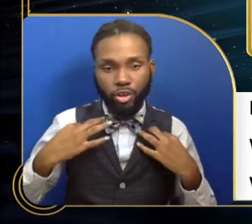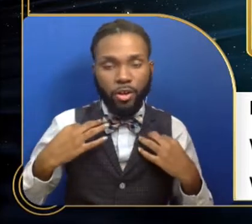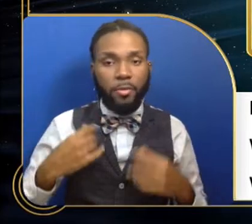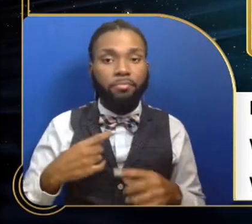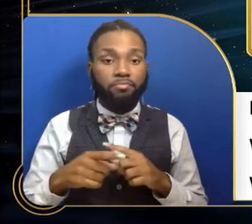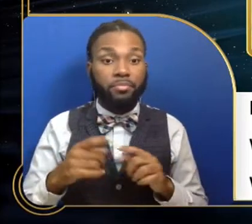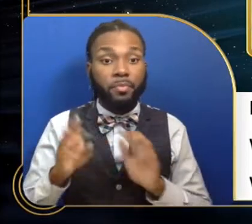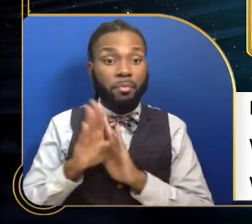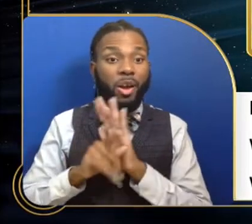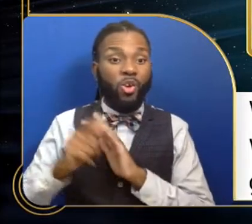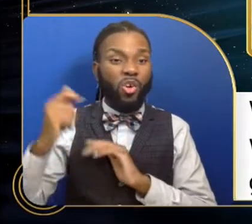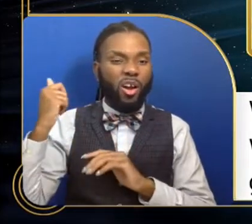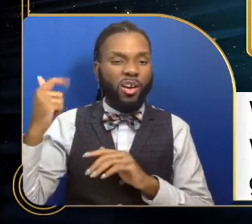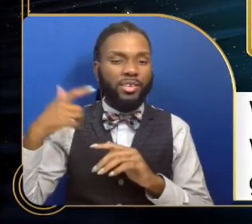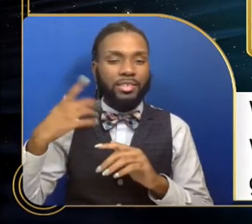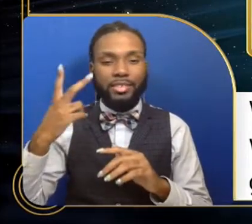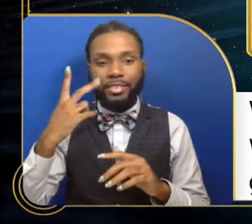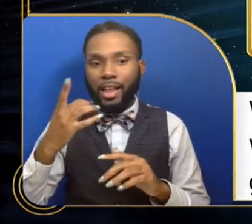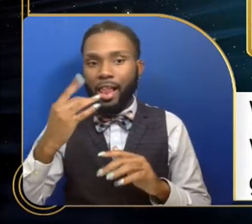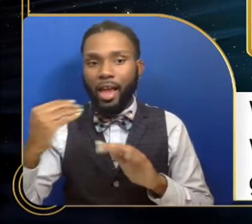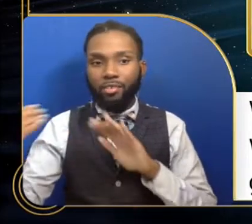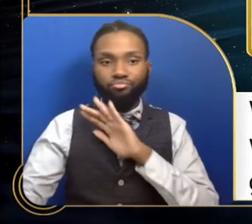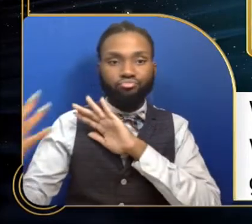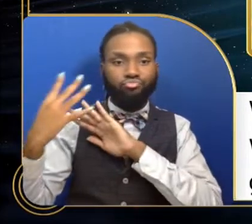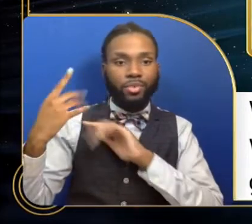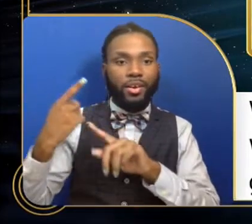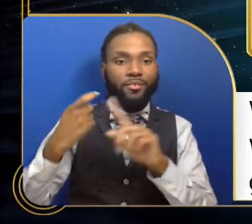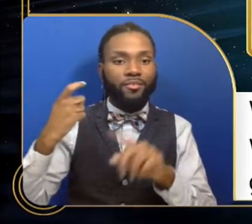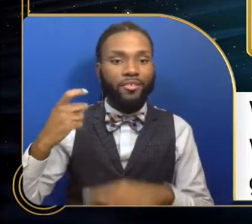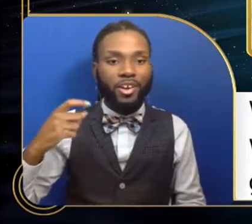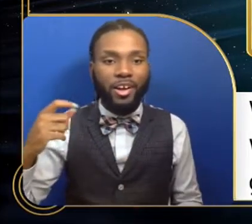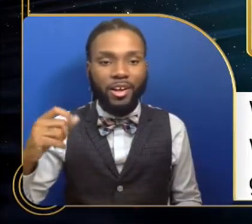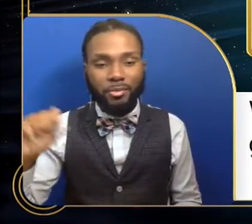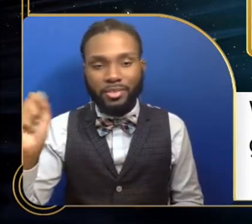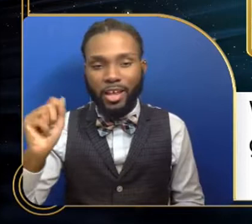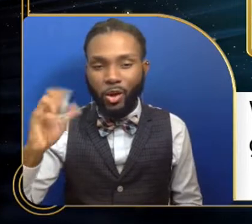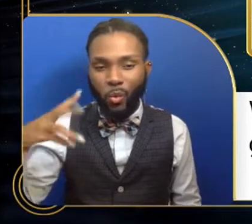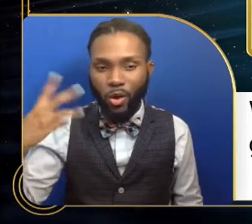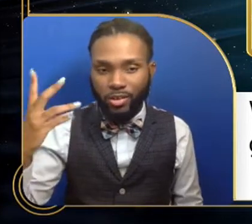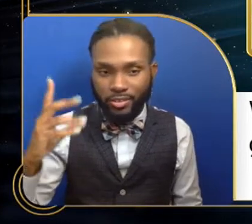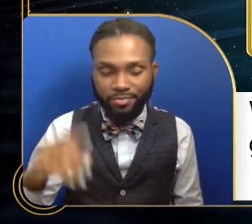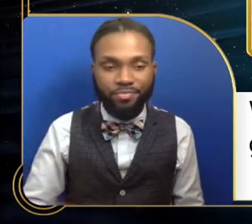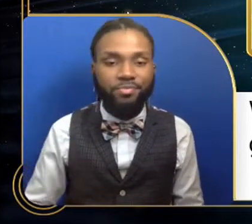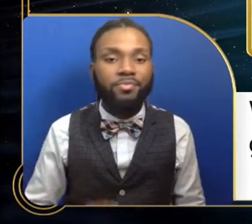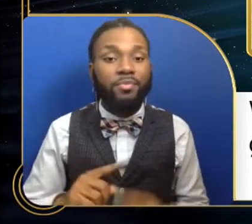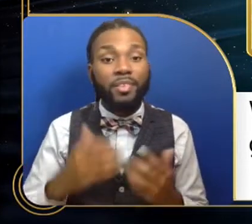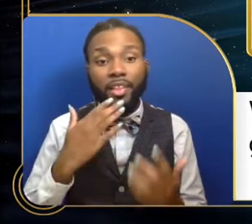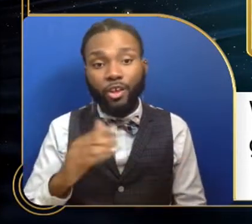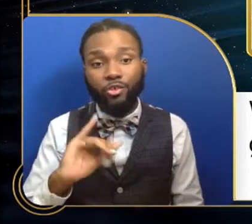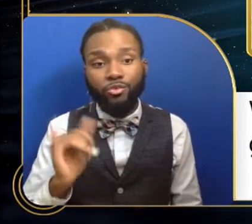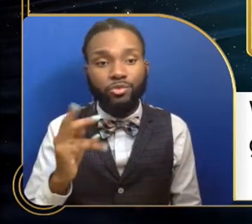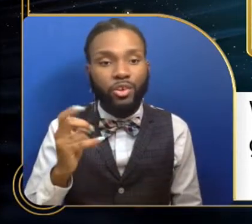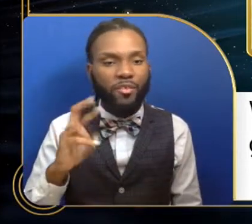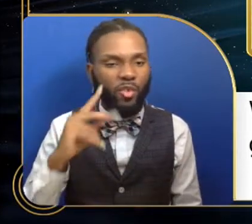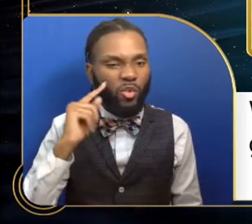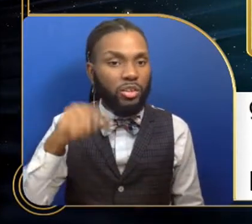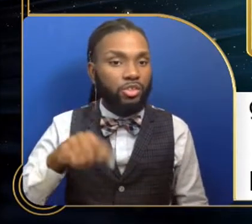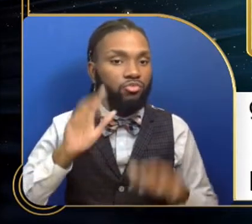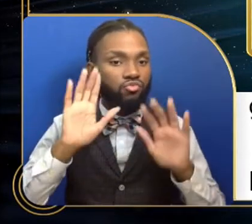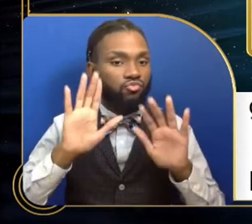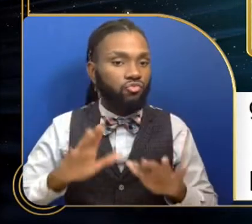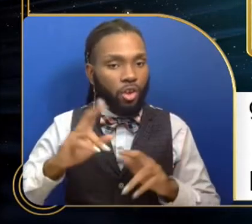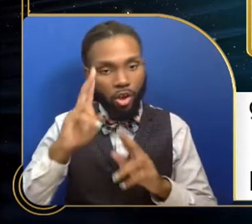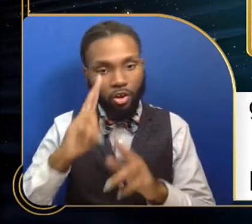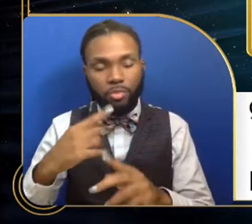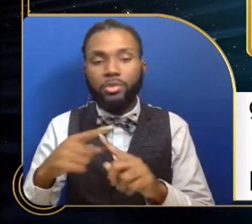sunlight coming from Seattle, Washington. Well, thank you so much, Jennifer, for this great honor. And I want to tip my hat to Holly O'Donnell,